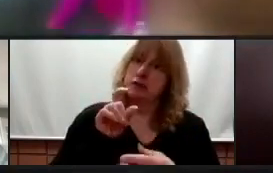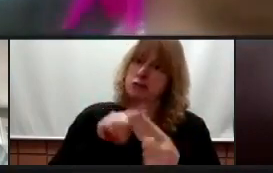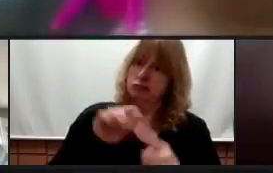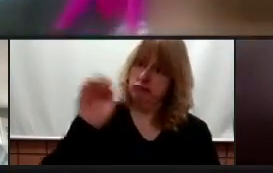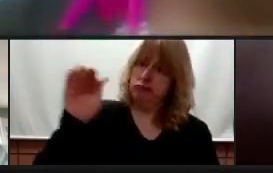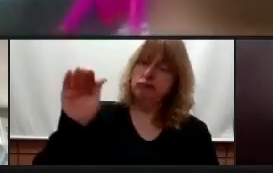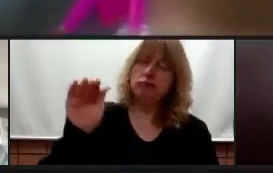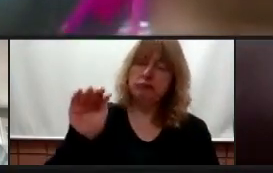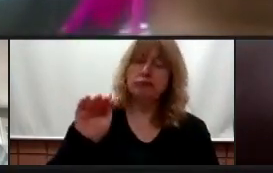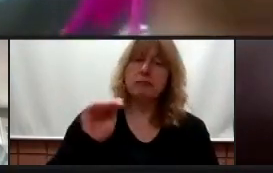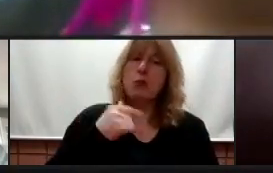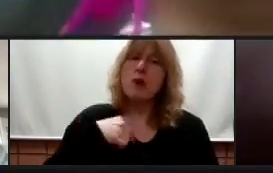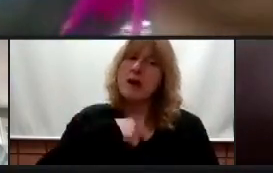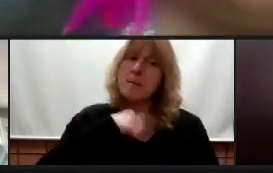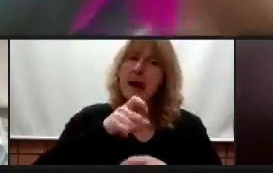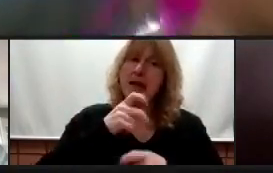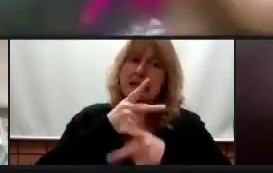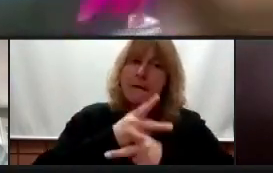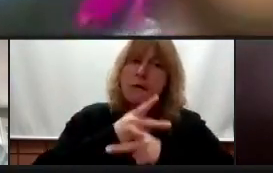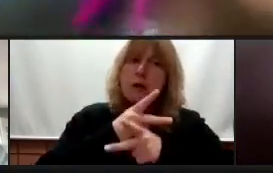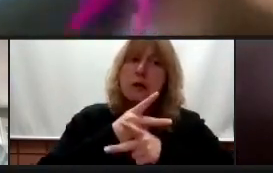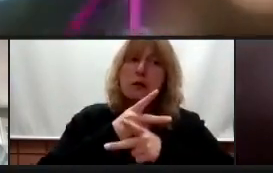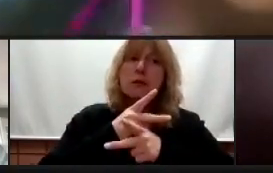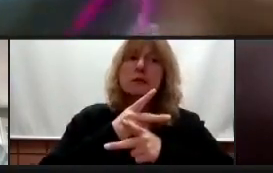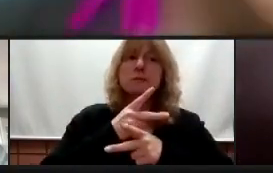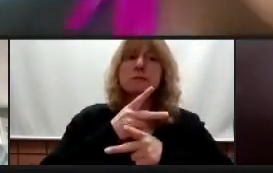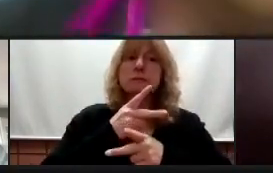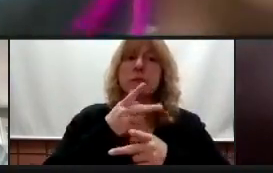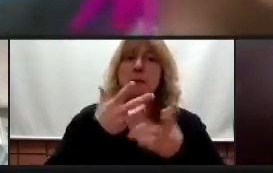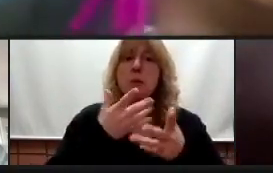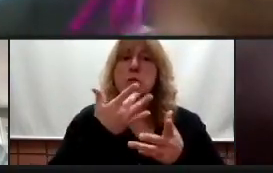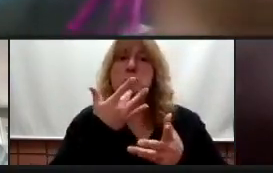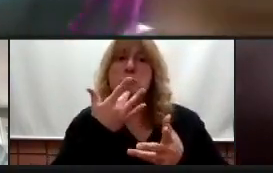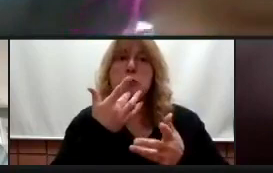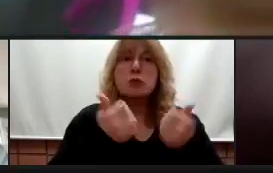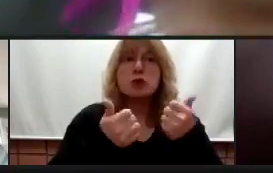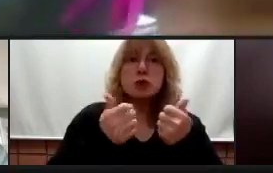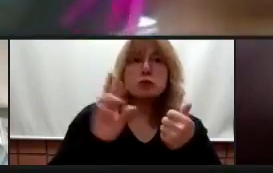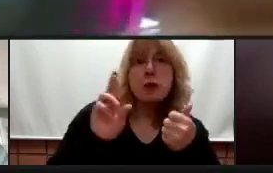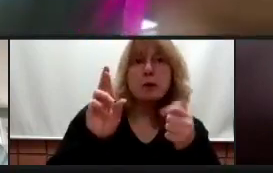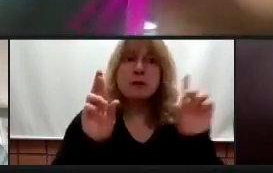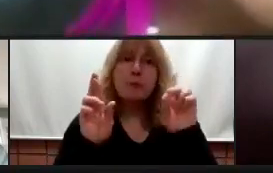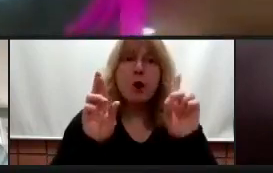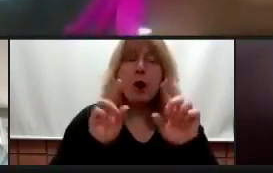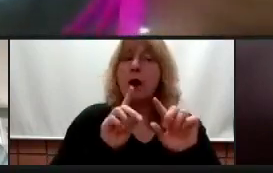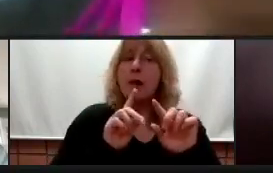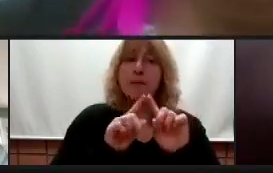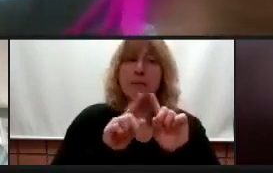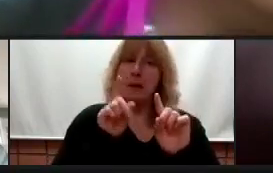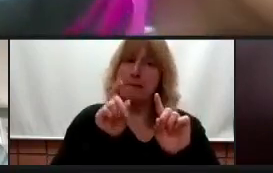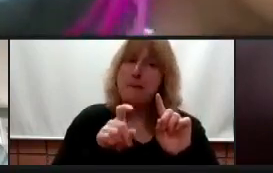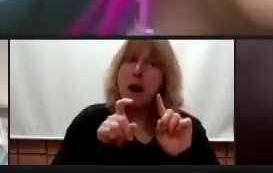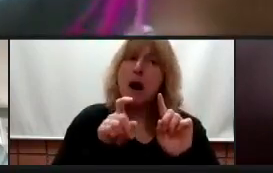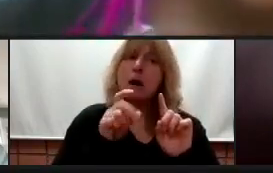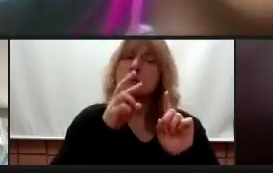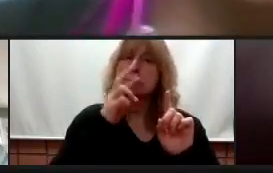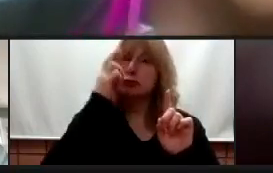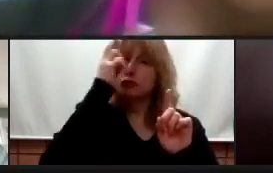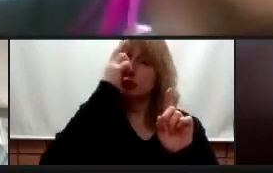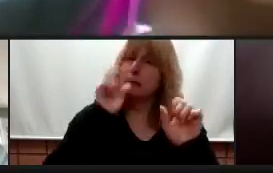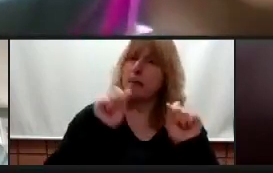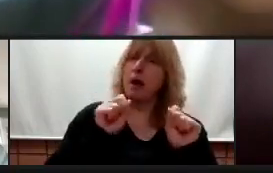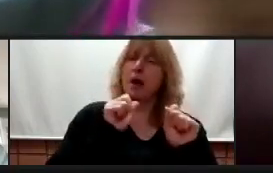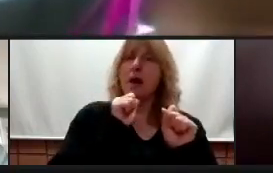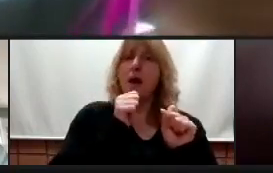careful, I think, as constituents. You may favor a particular party over another, but I think we have to be reasonable and not